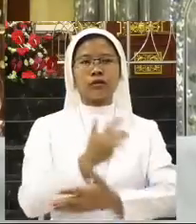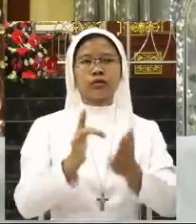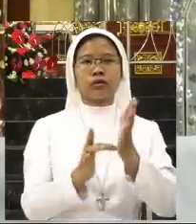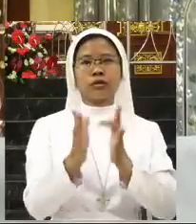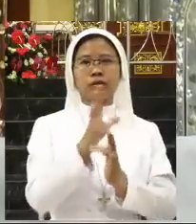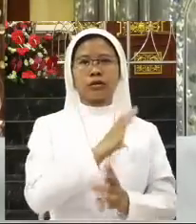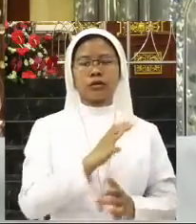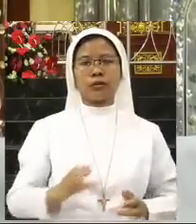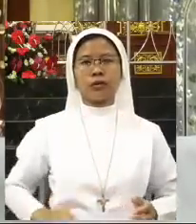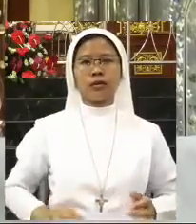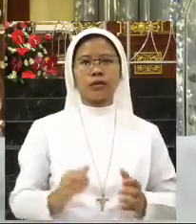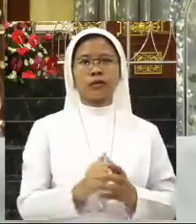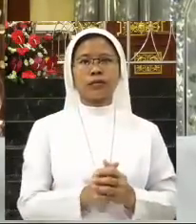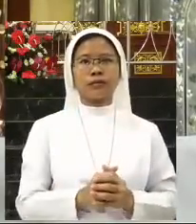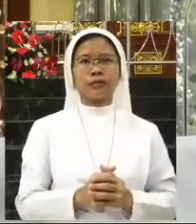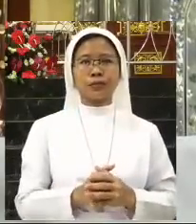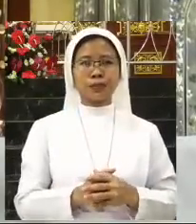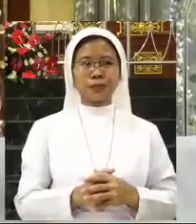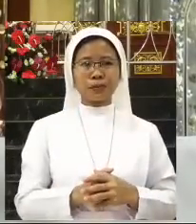Christ.